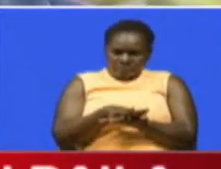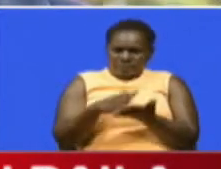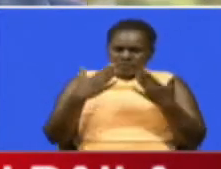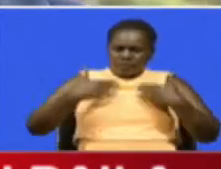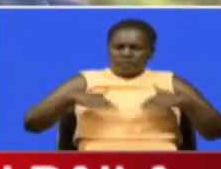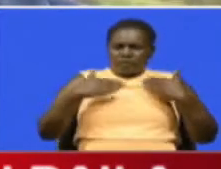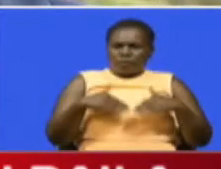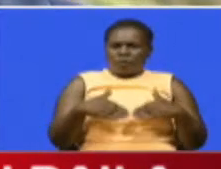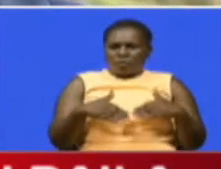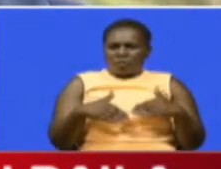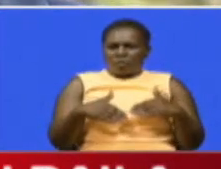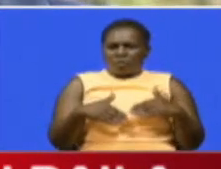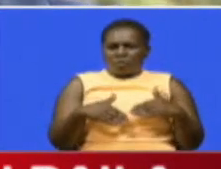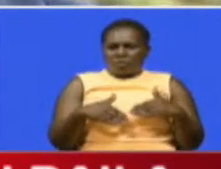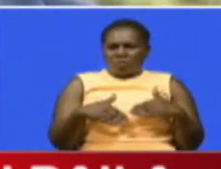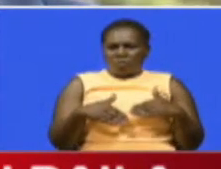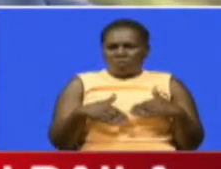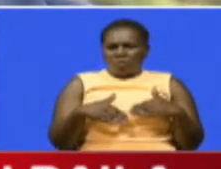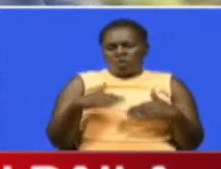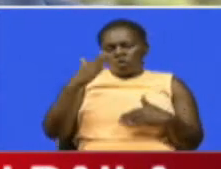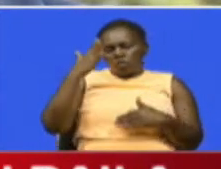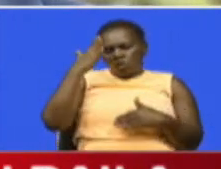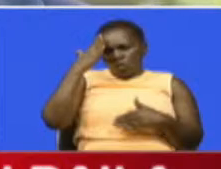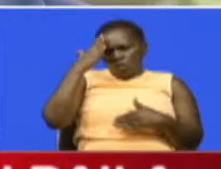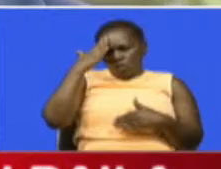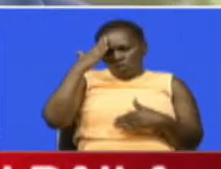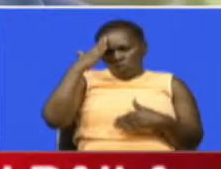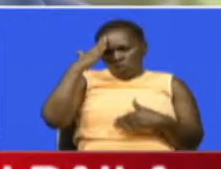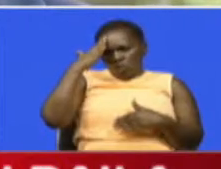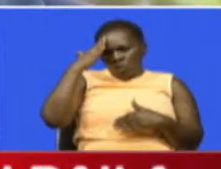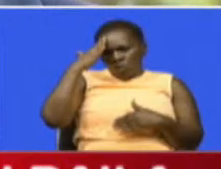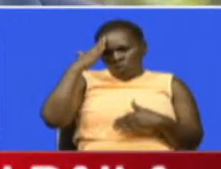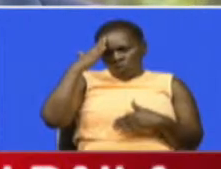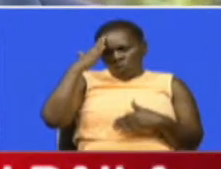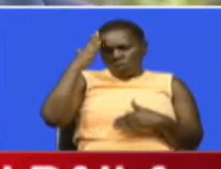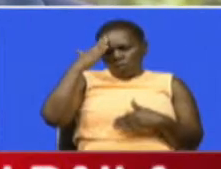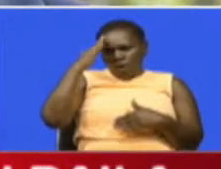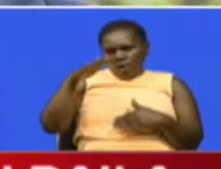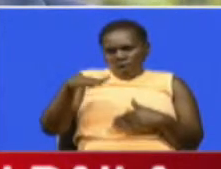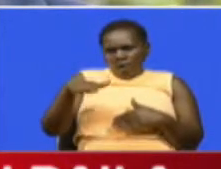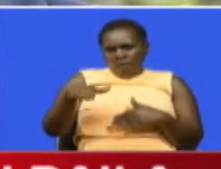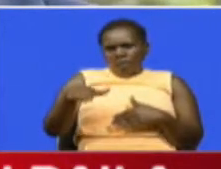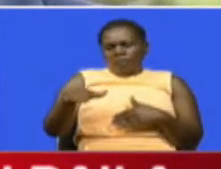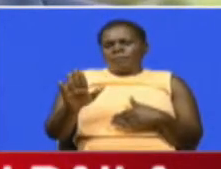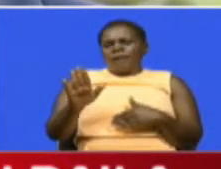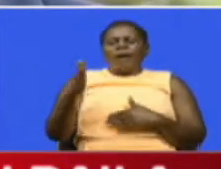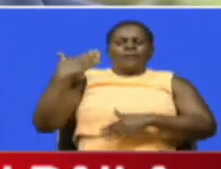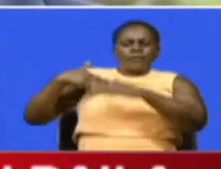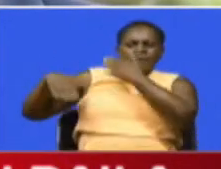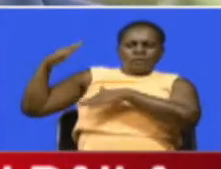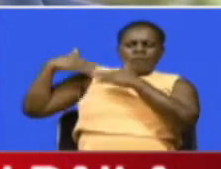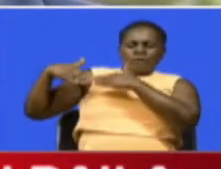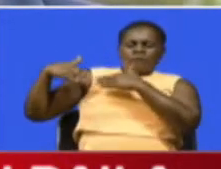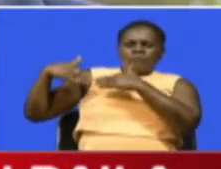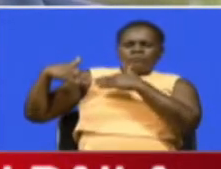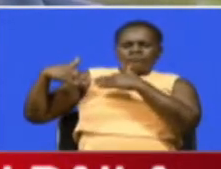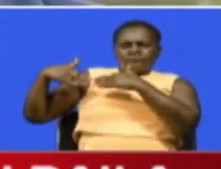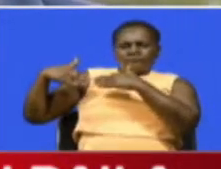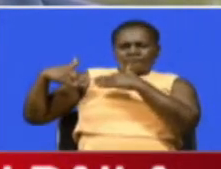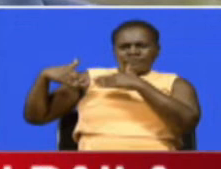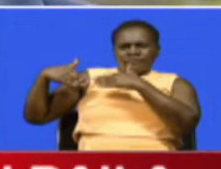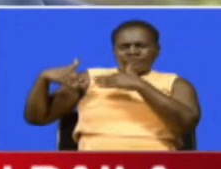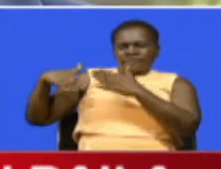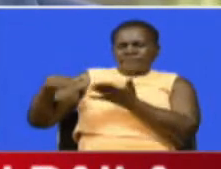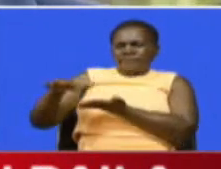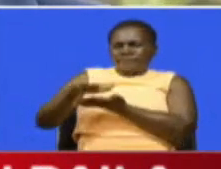people we know for themselves. We know them by their history, you know. They